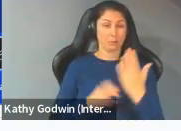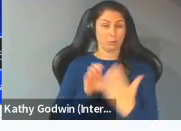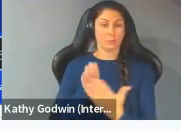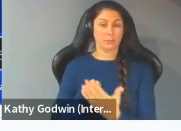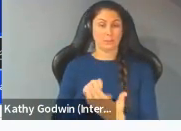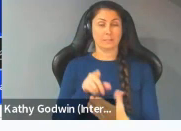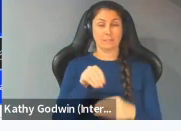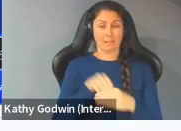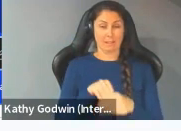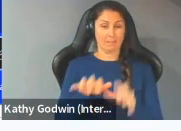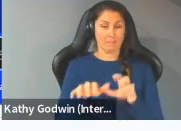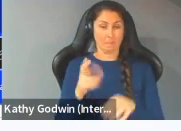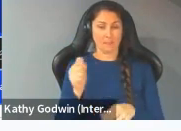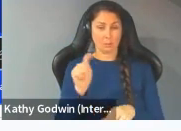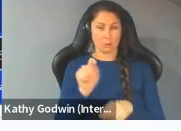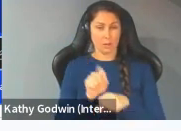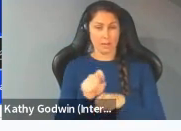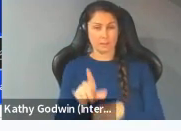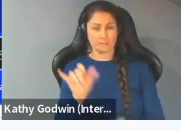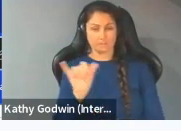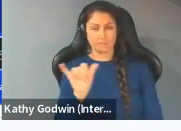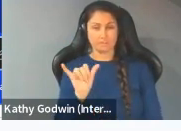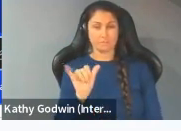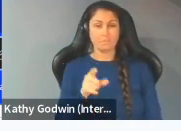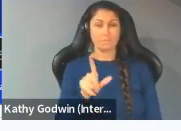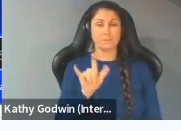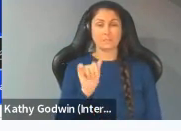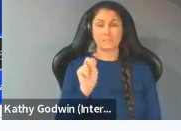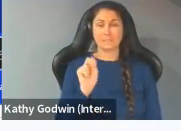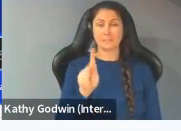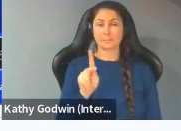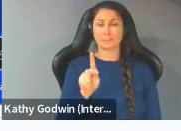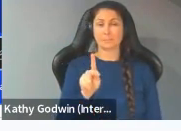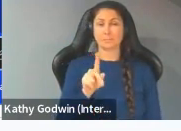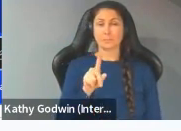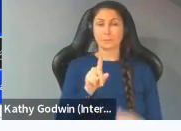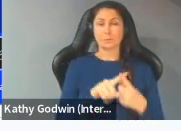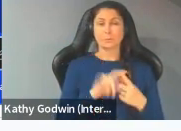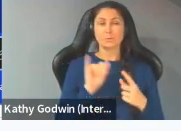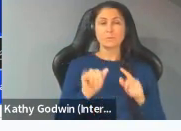in the chat as well. There's a link to the fillable one, the